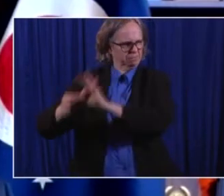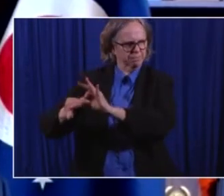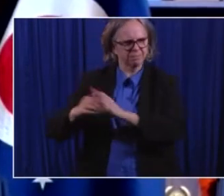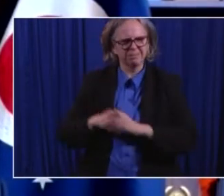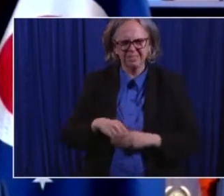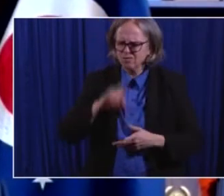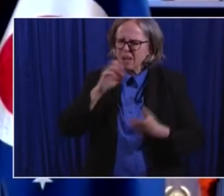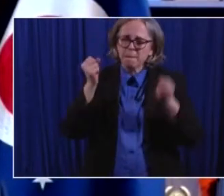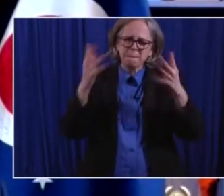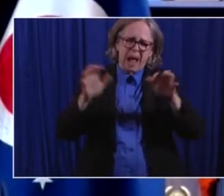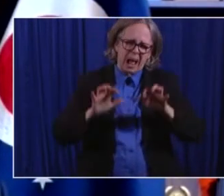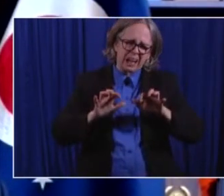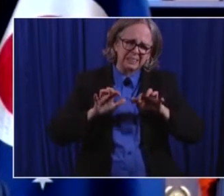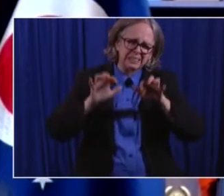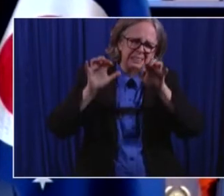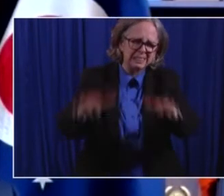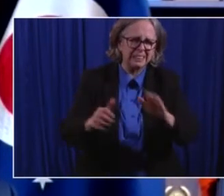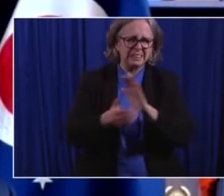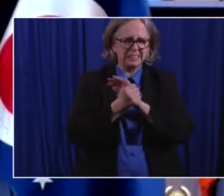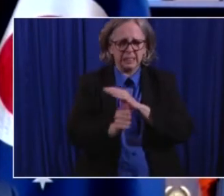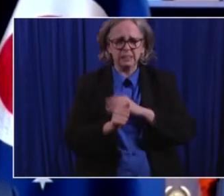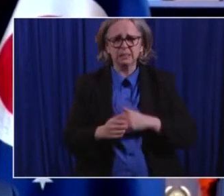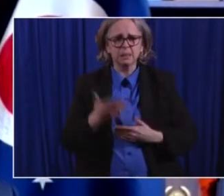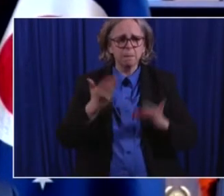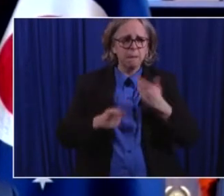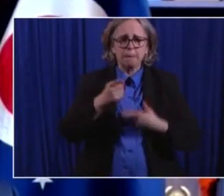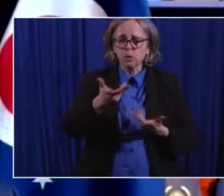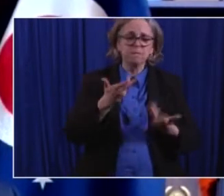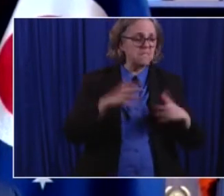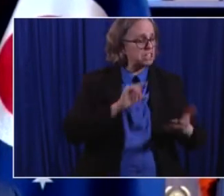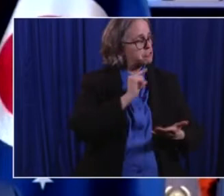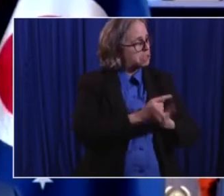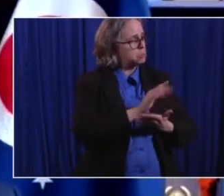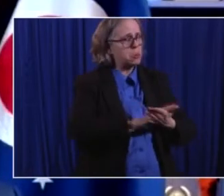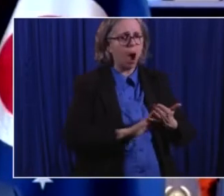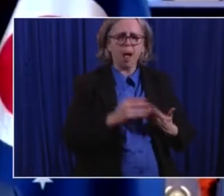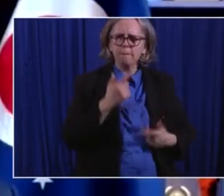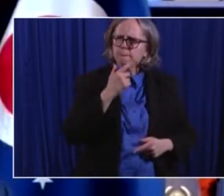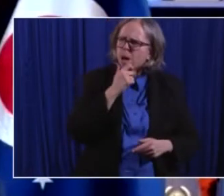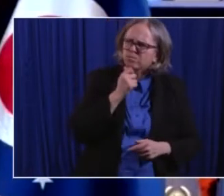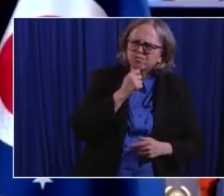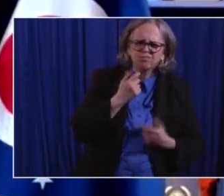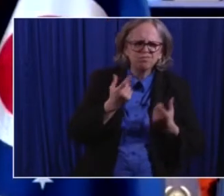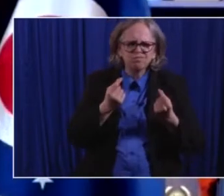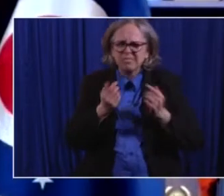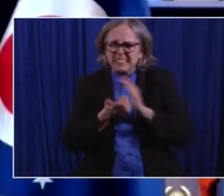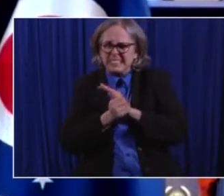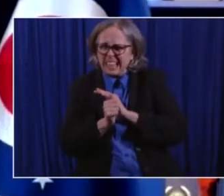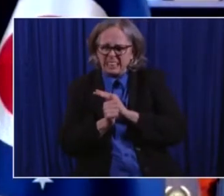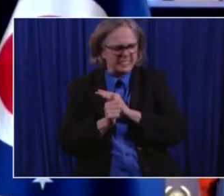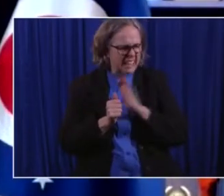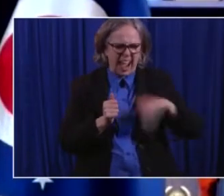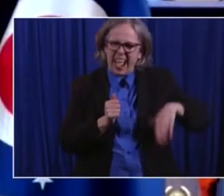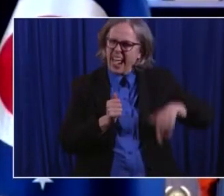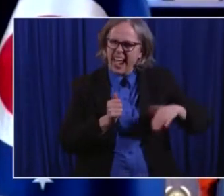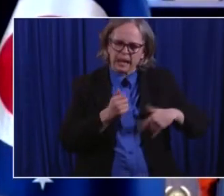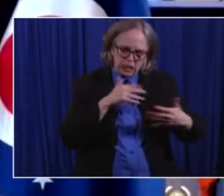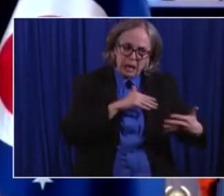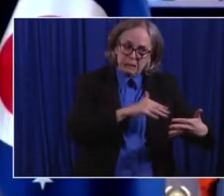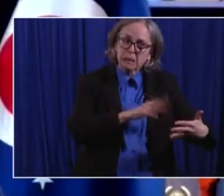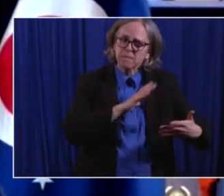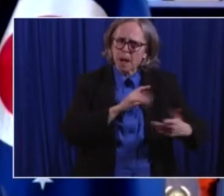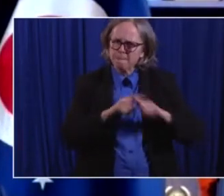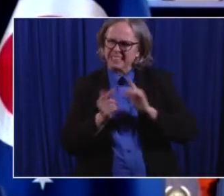may already have a college degree, but you don't have one with the tech skills that you need to really make it in